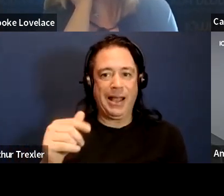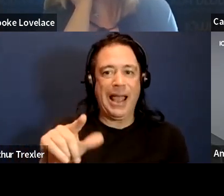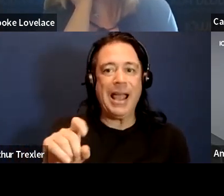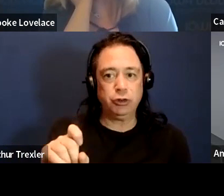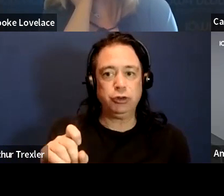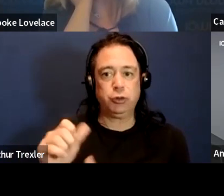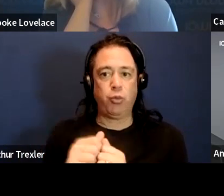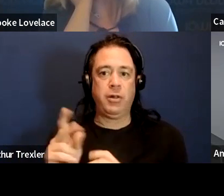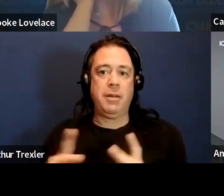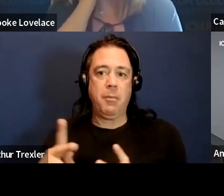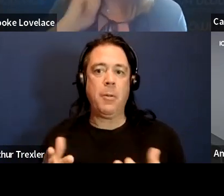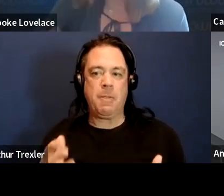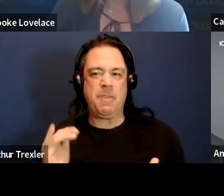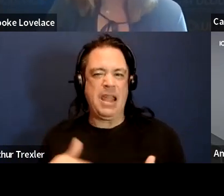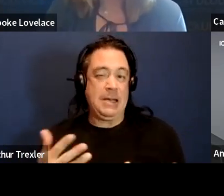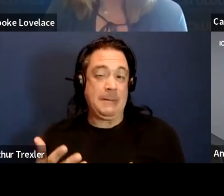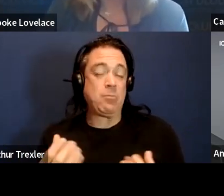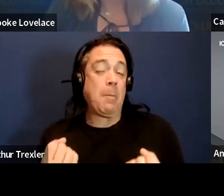opportunities.